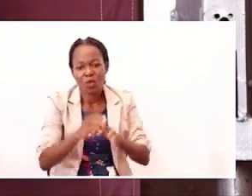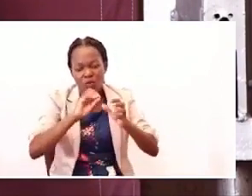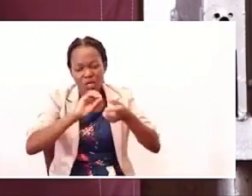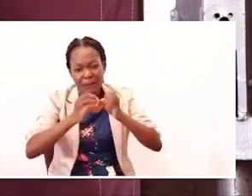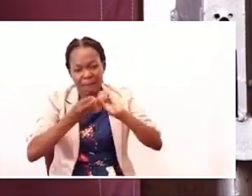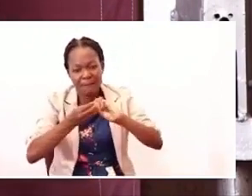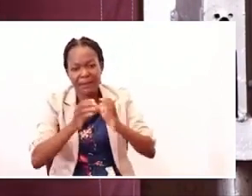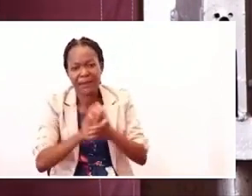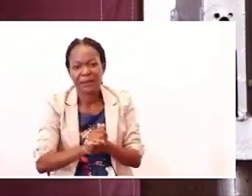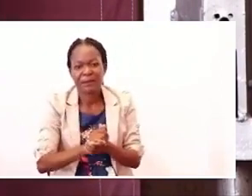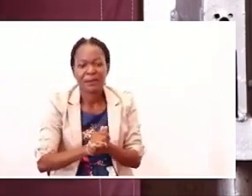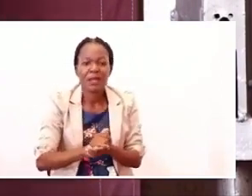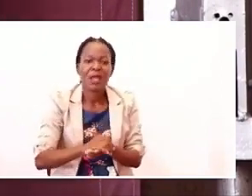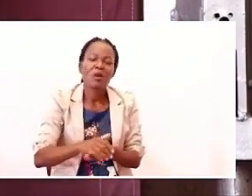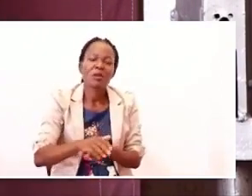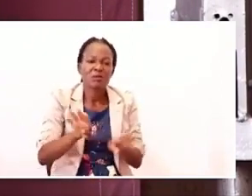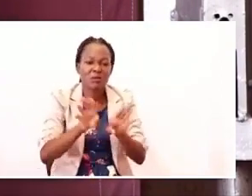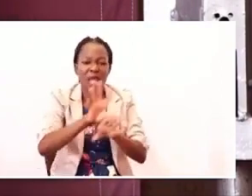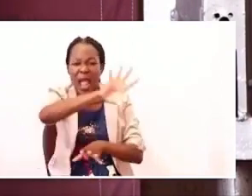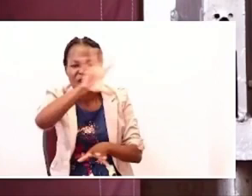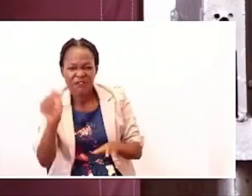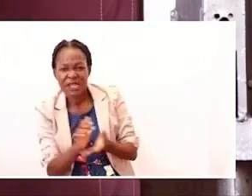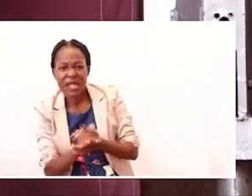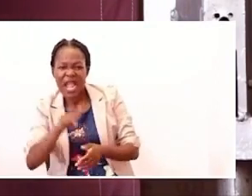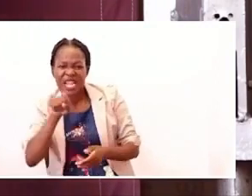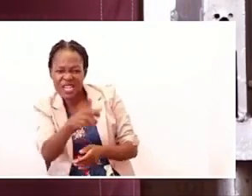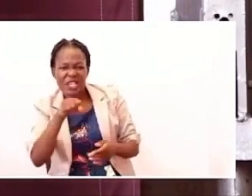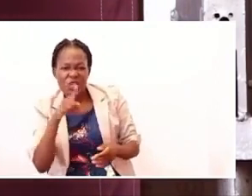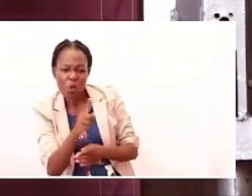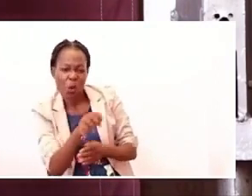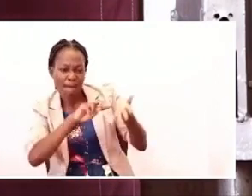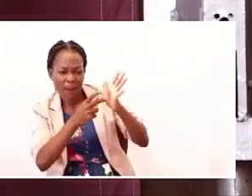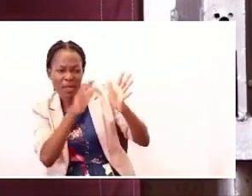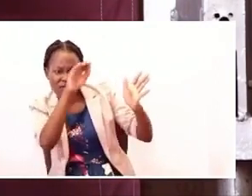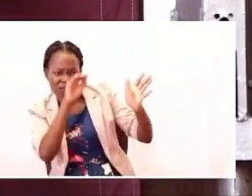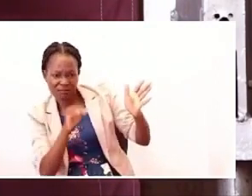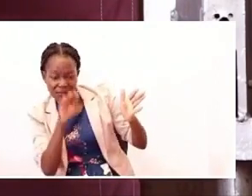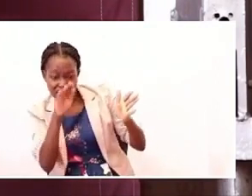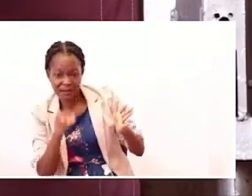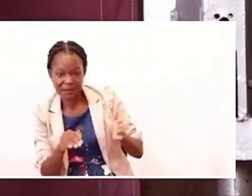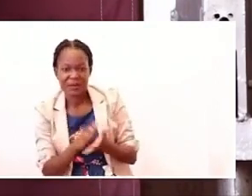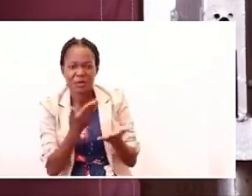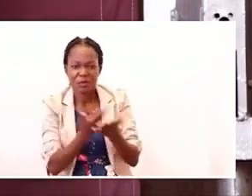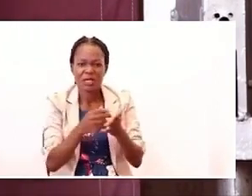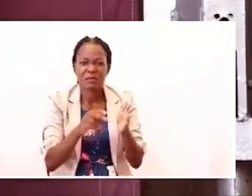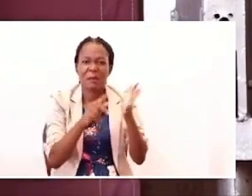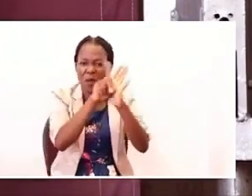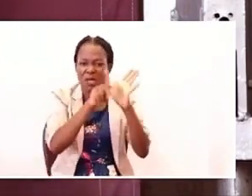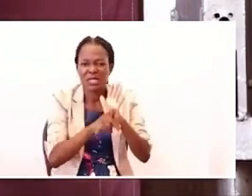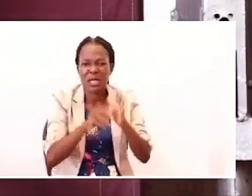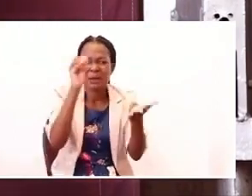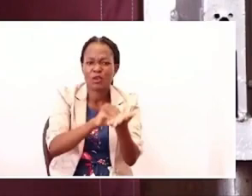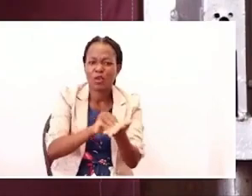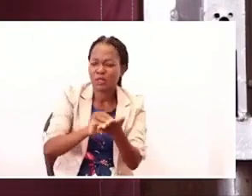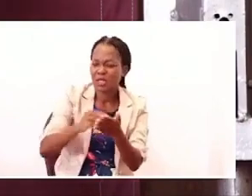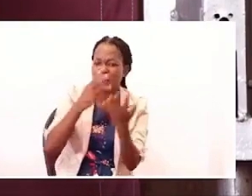continental critical juncture. When structural adjustment policies were being adopted in the 1980s, a